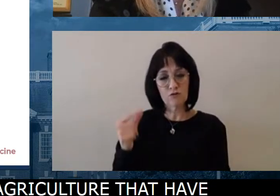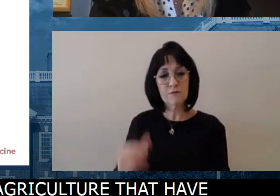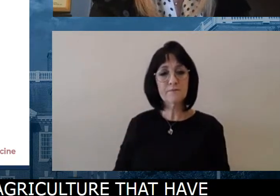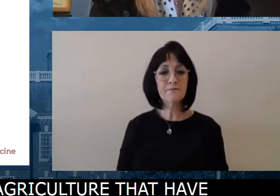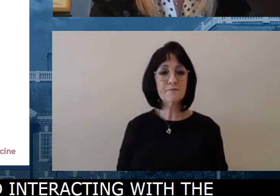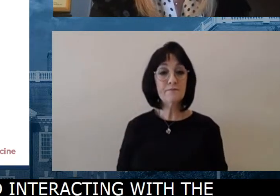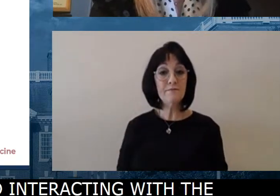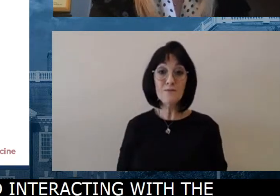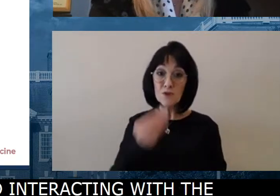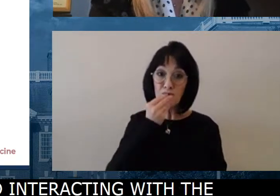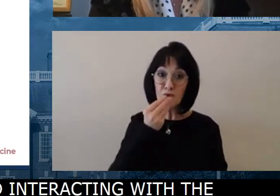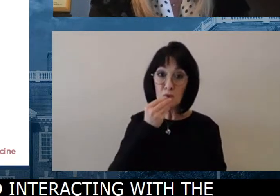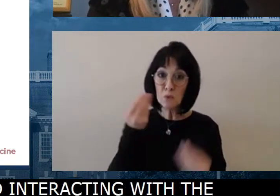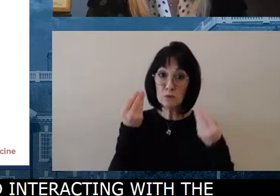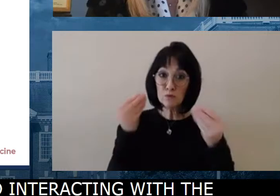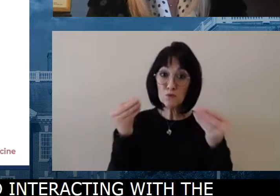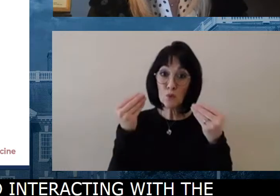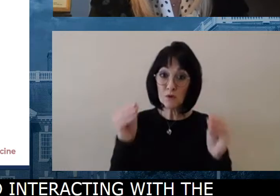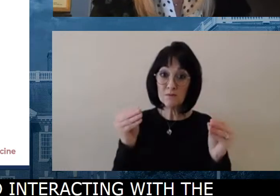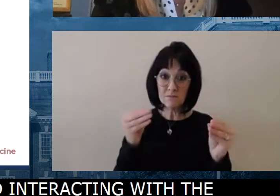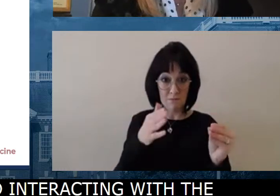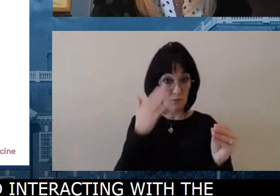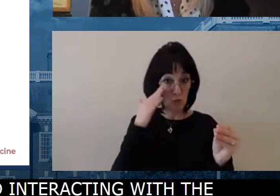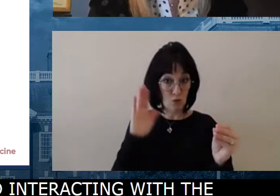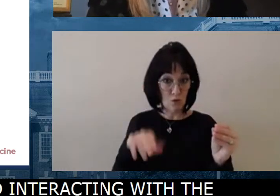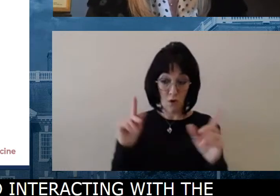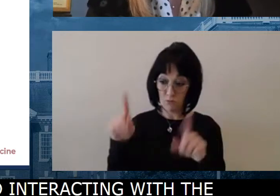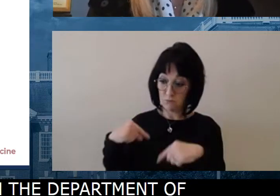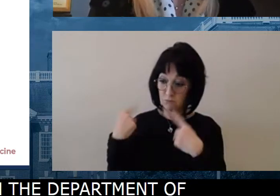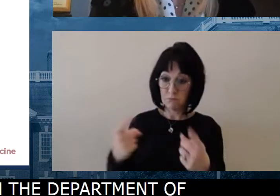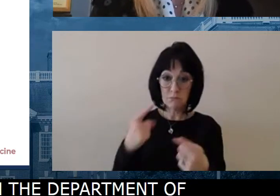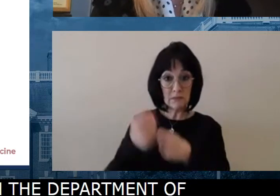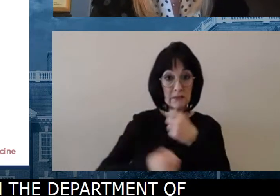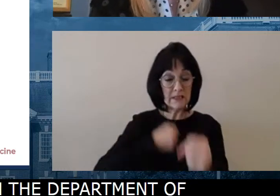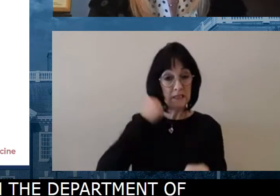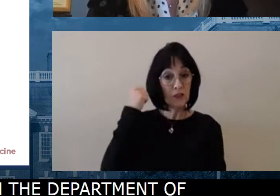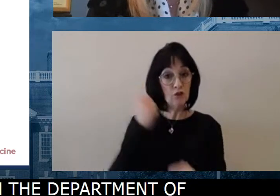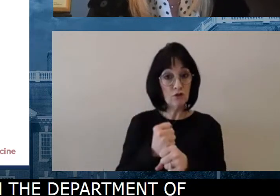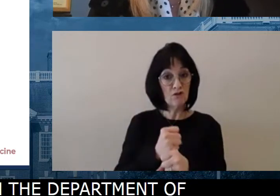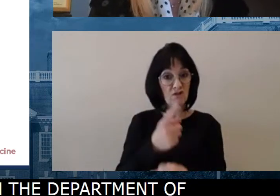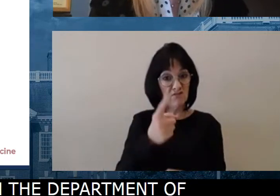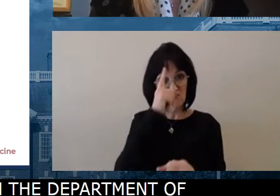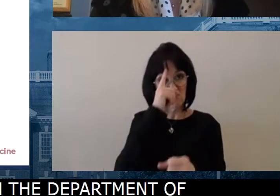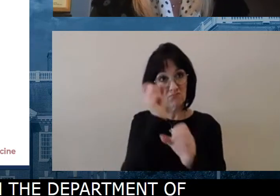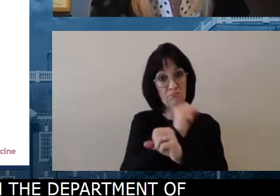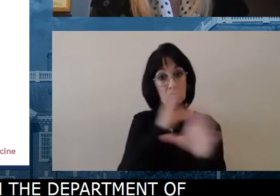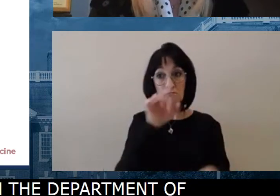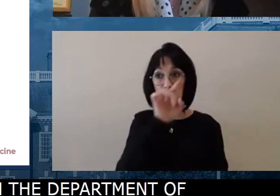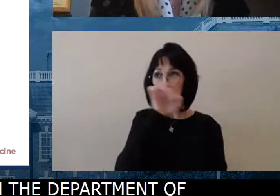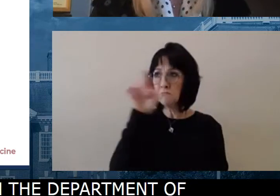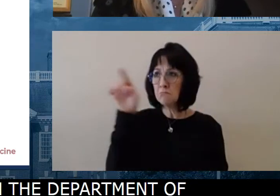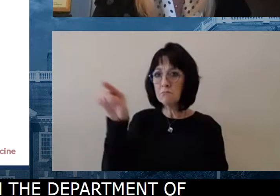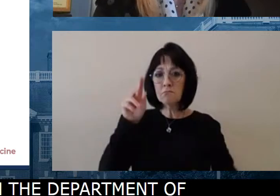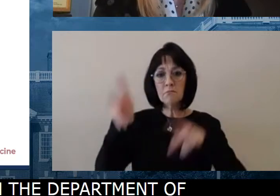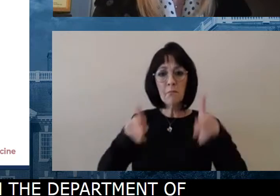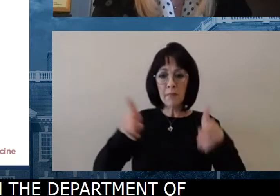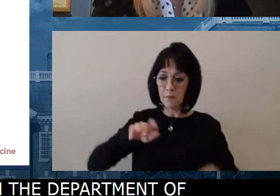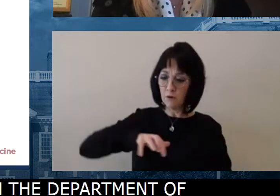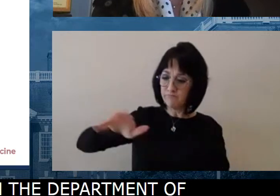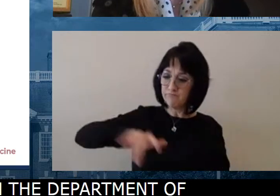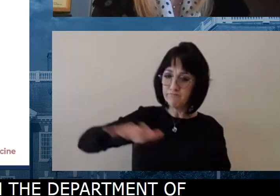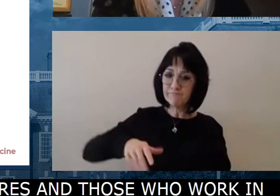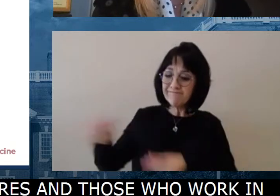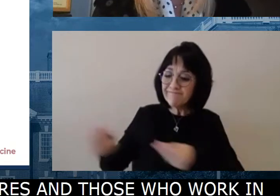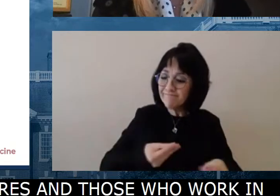are in the last year, those who work in grocery stores, you think about the checkout clerks, they have interacted with so many members